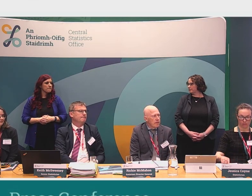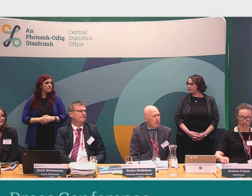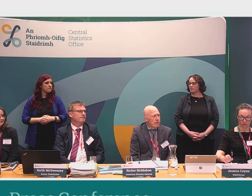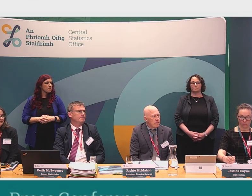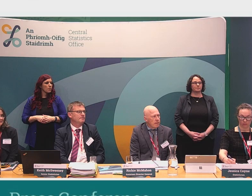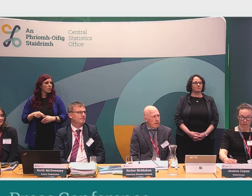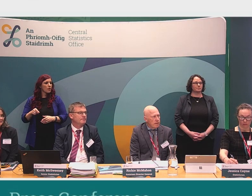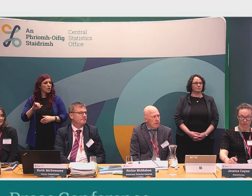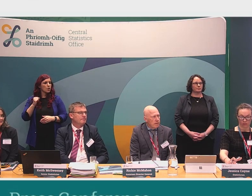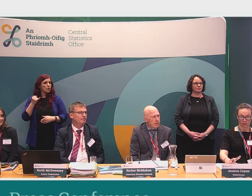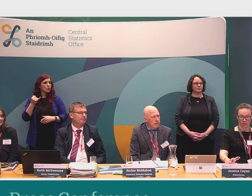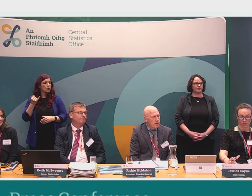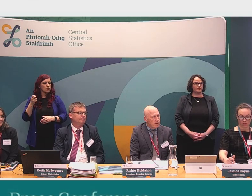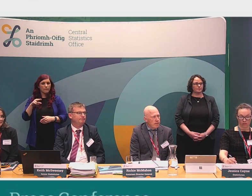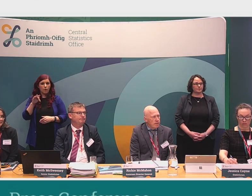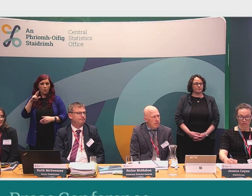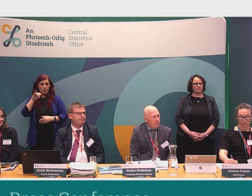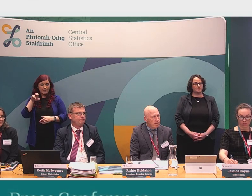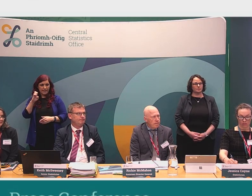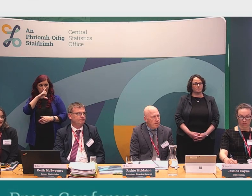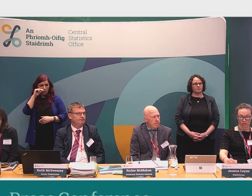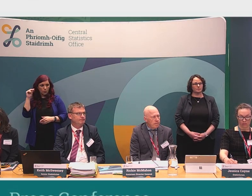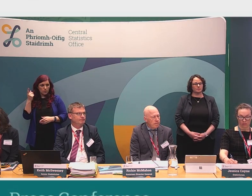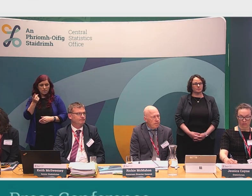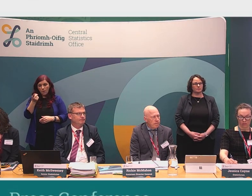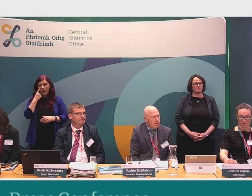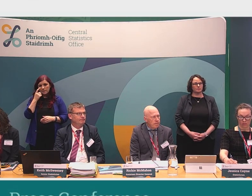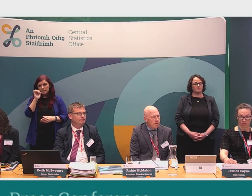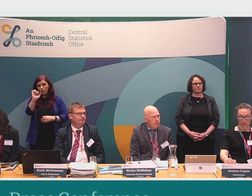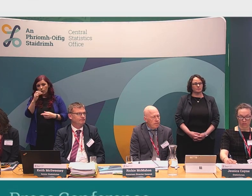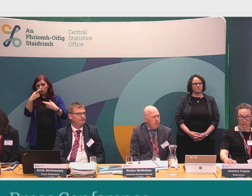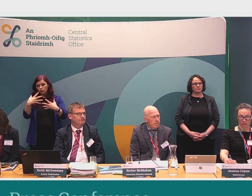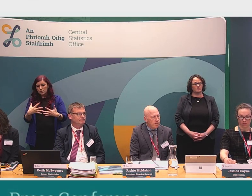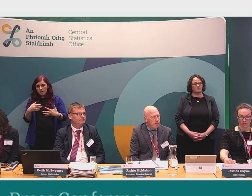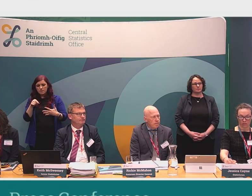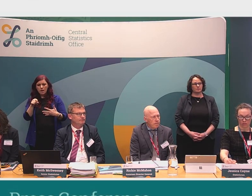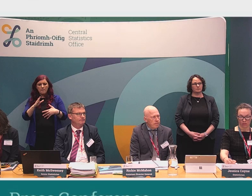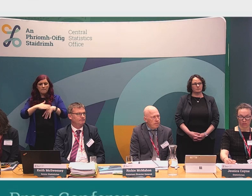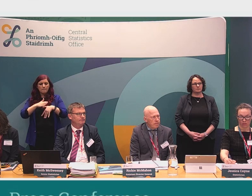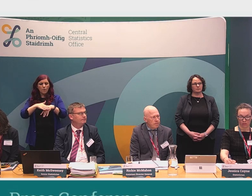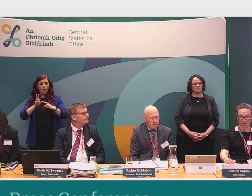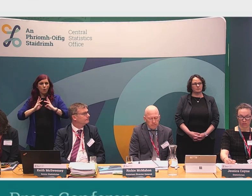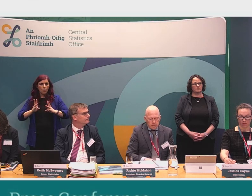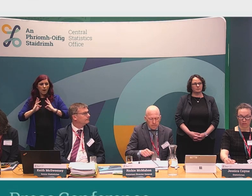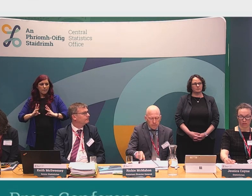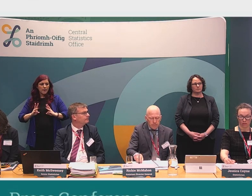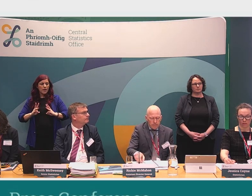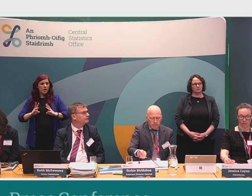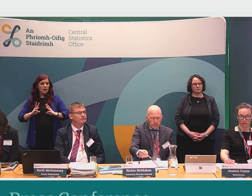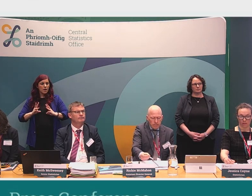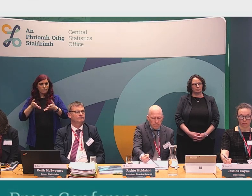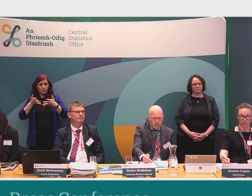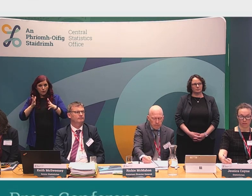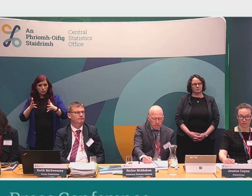John Sullivan, RTE News. I see from your statistics that while more women are reported of